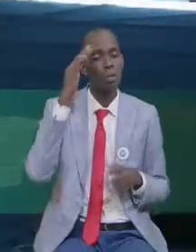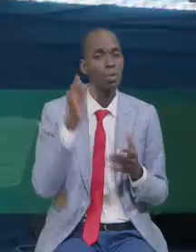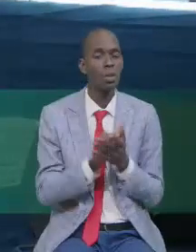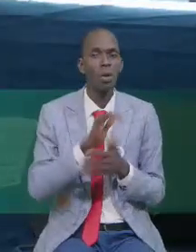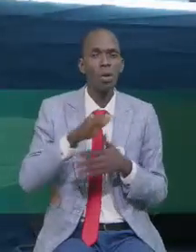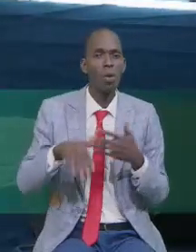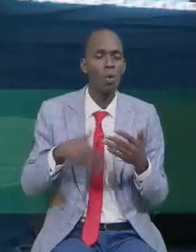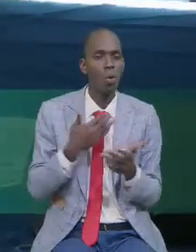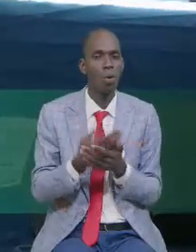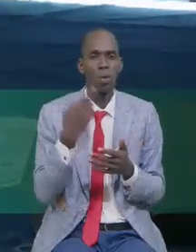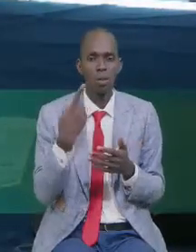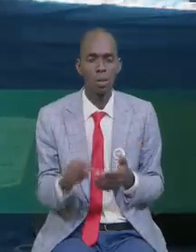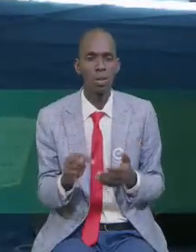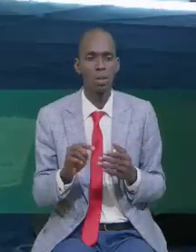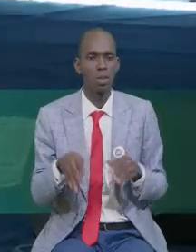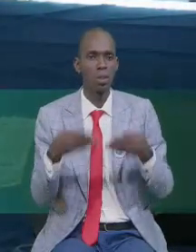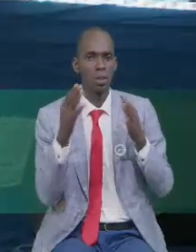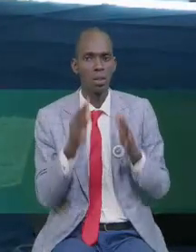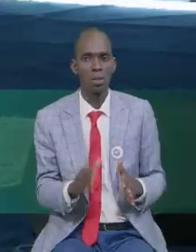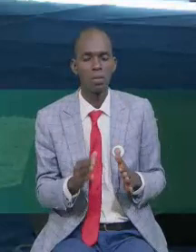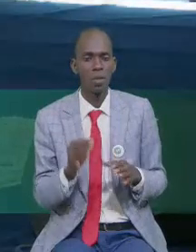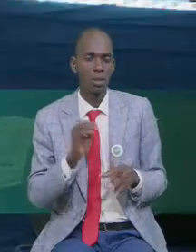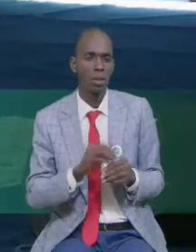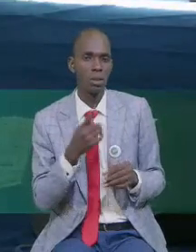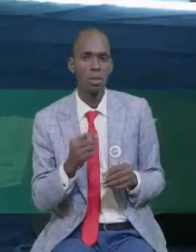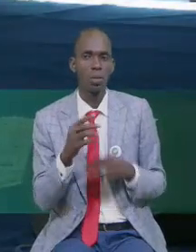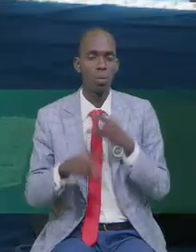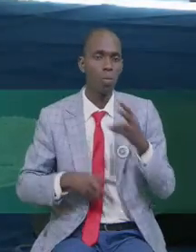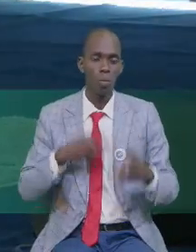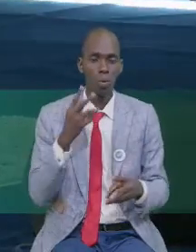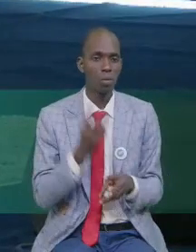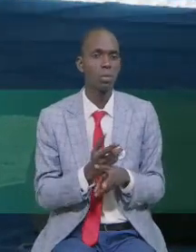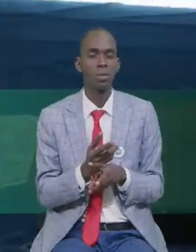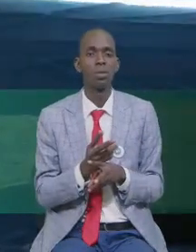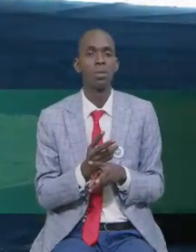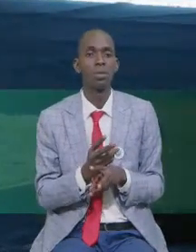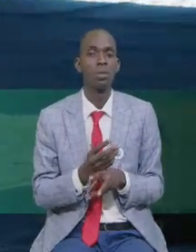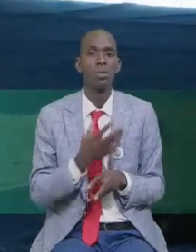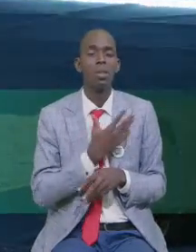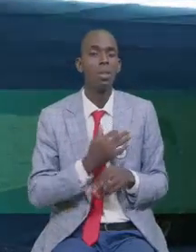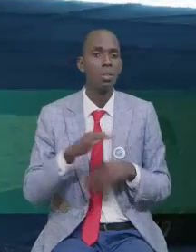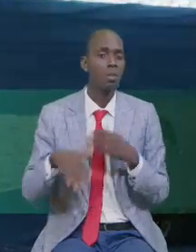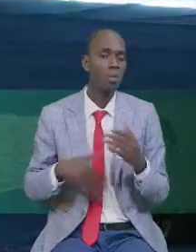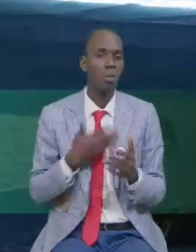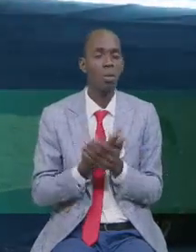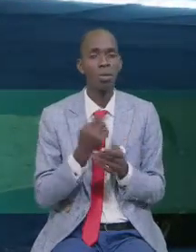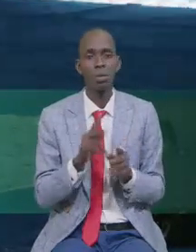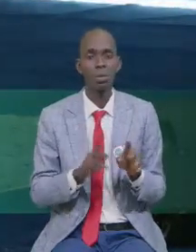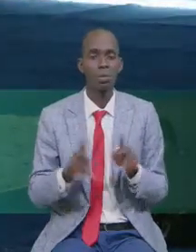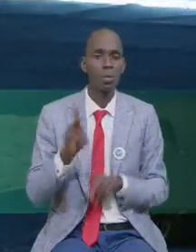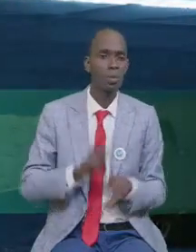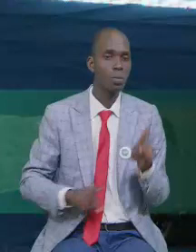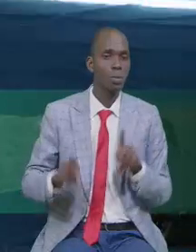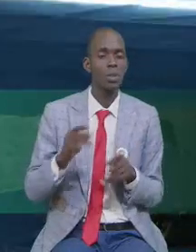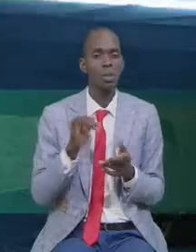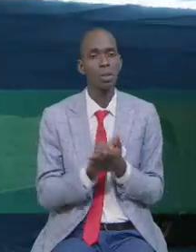sources of the world, all the providers of the world, and all the people that promise